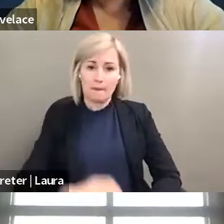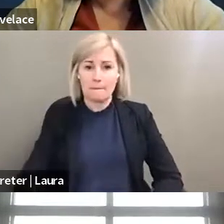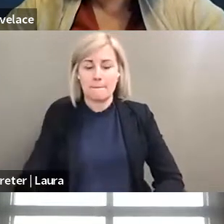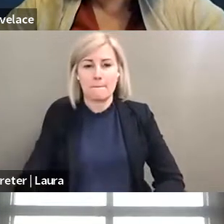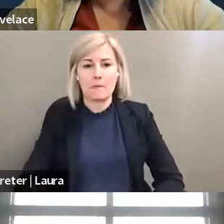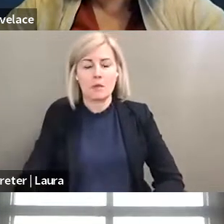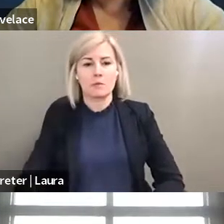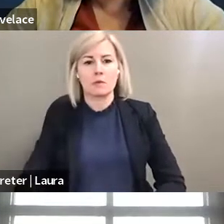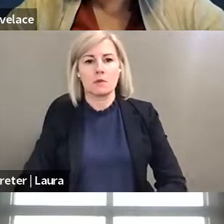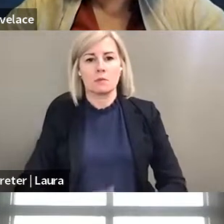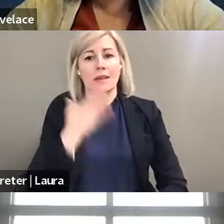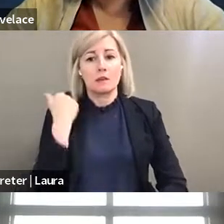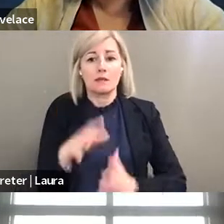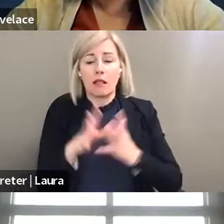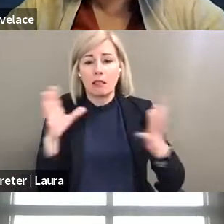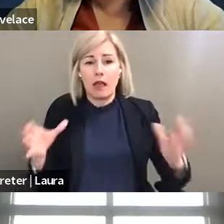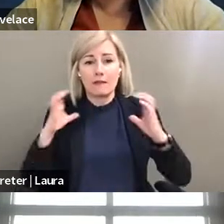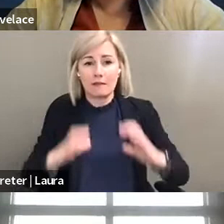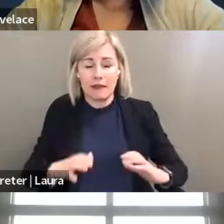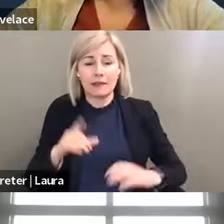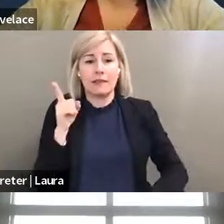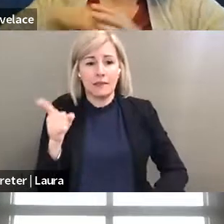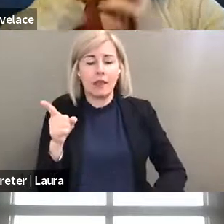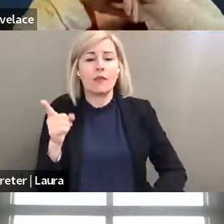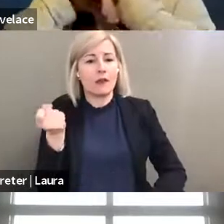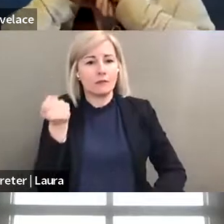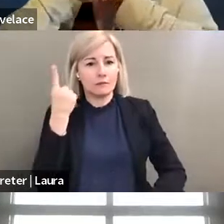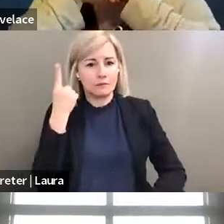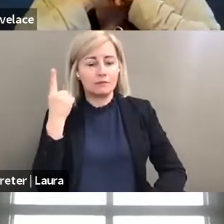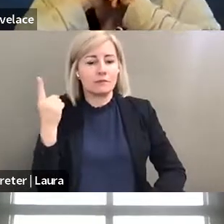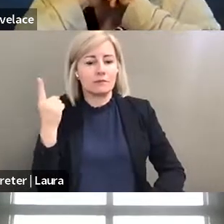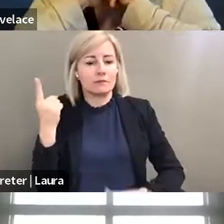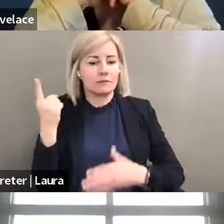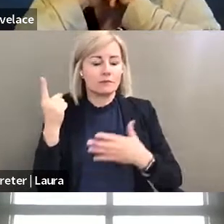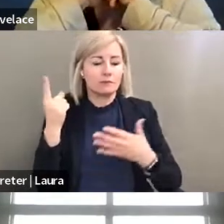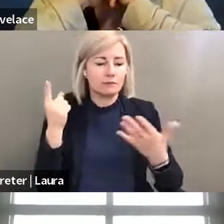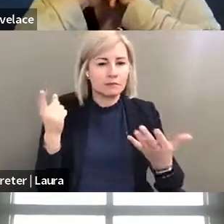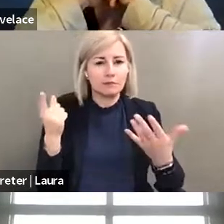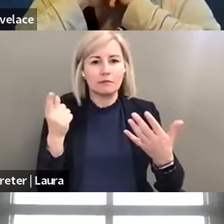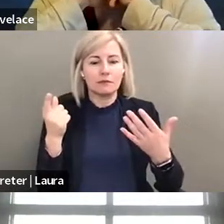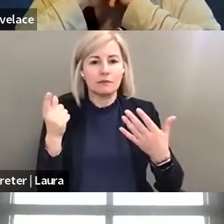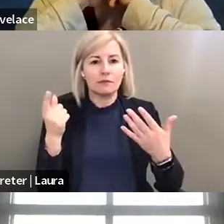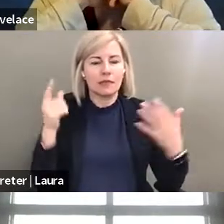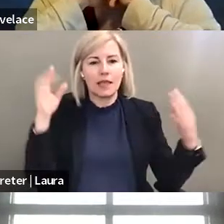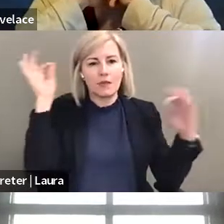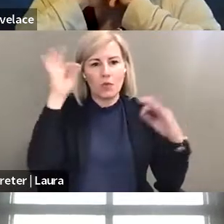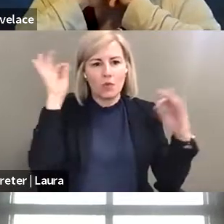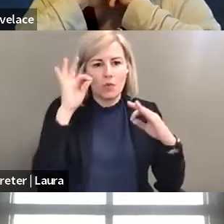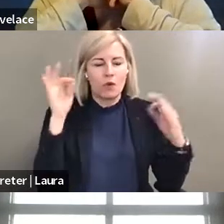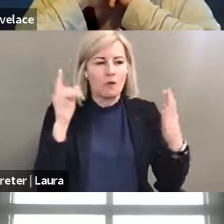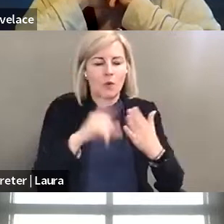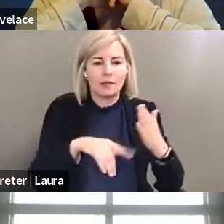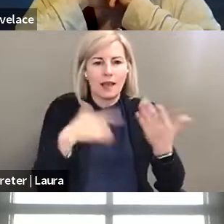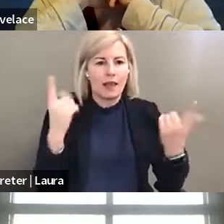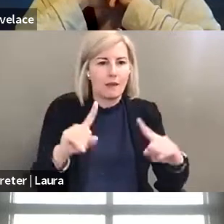Because there's a lot of clients up there that understand what's going on with this, but they have no clue on what's going to